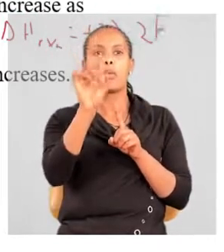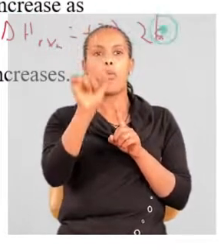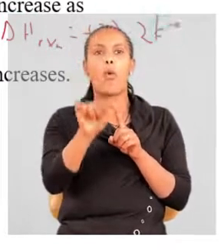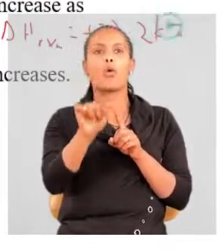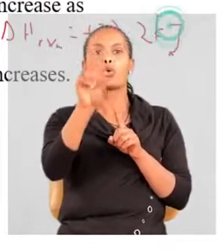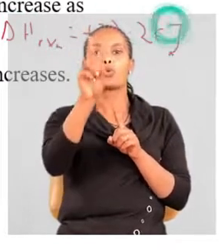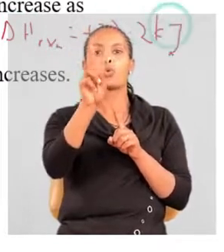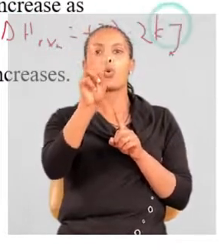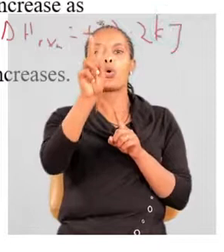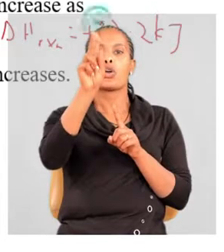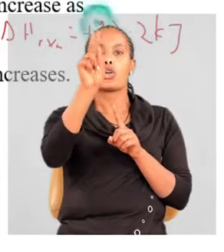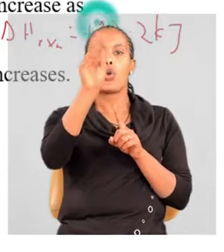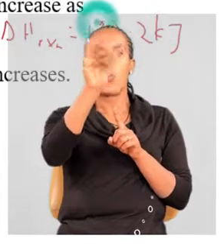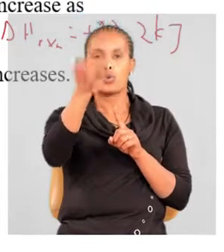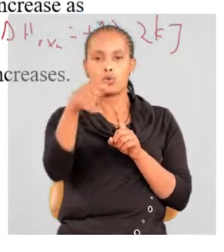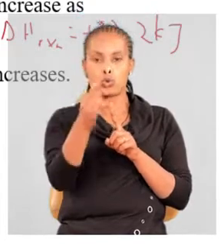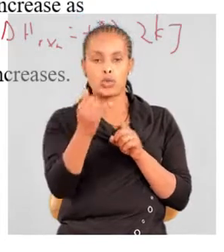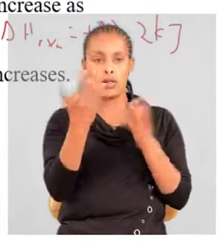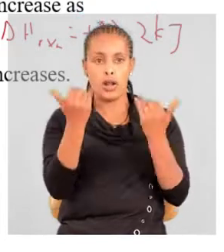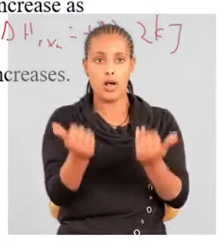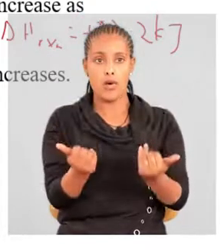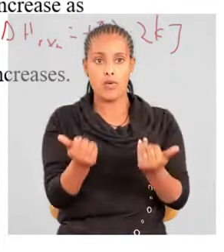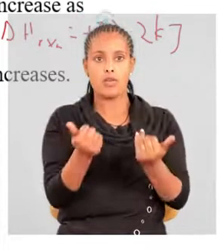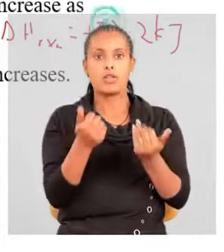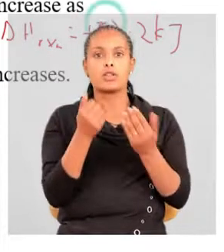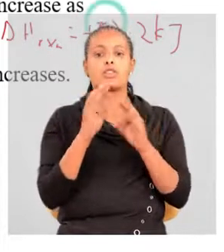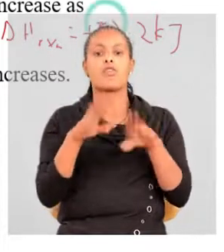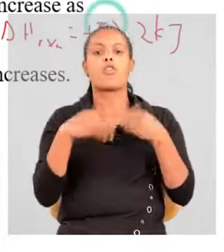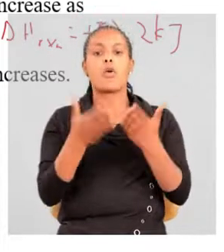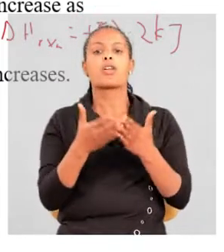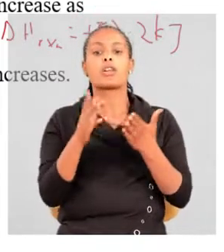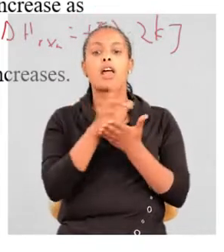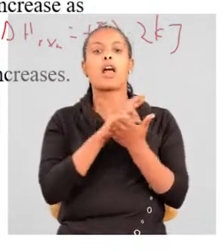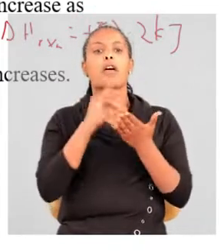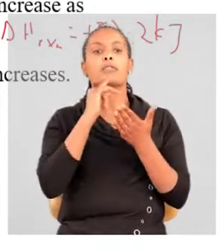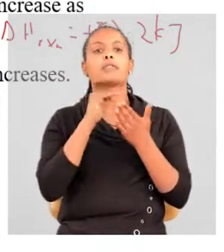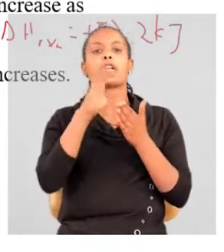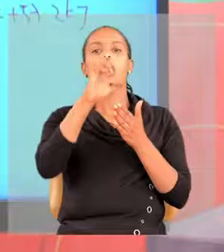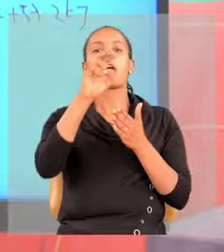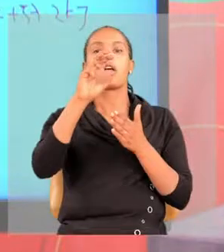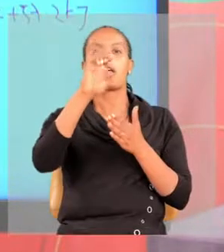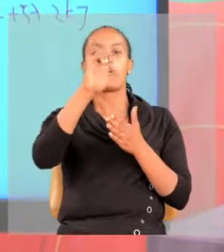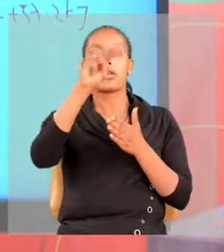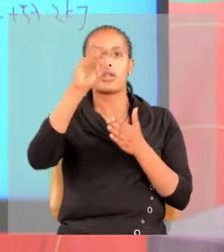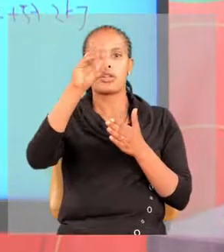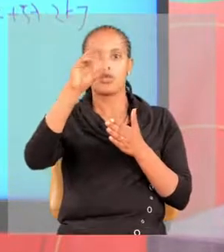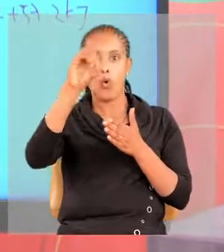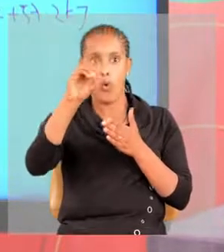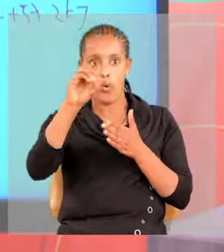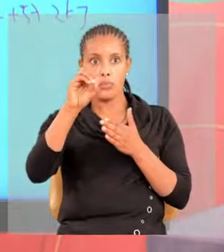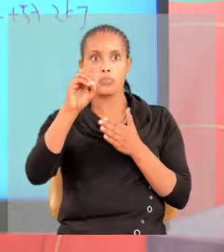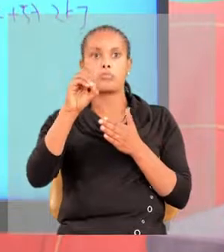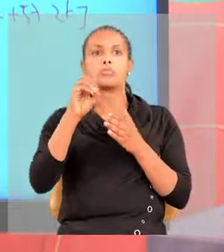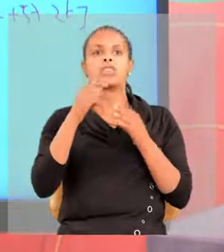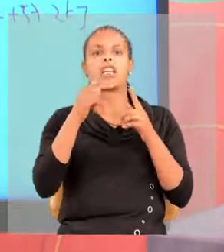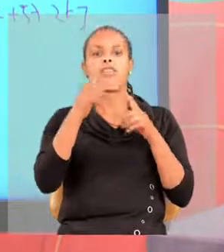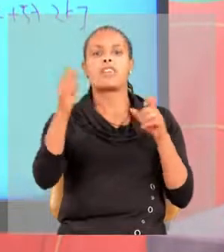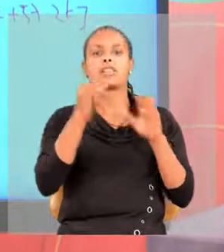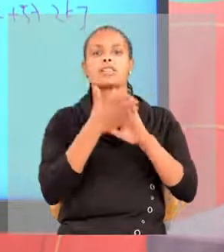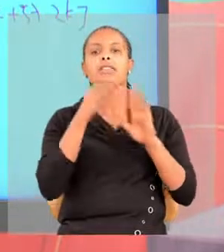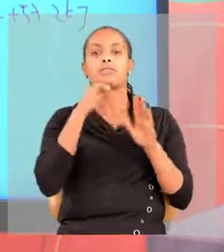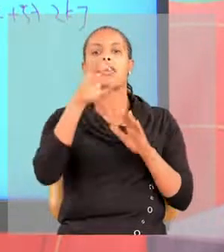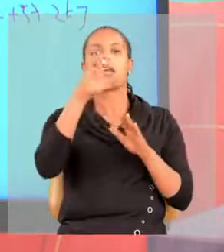57.2 kilojoule. Now the forward reaction is endothermic, the reverse reaction is